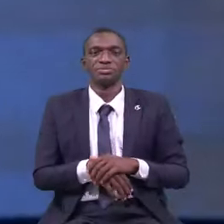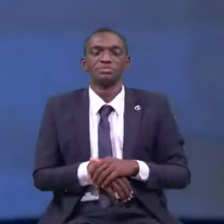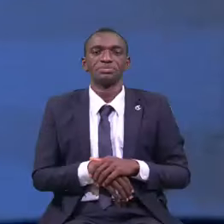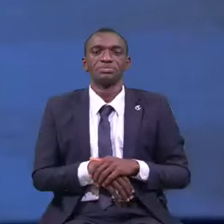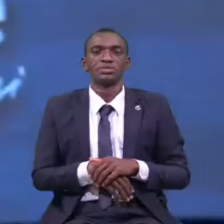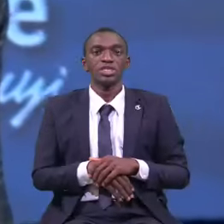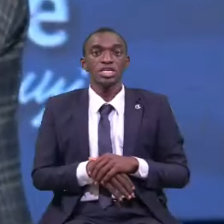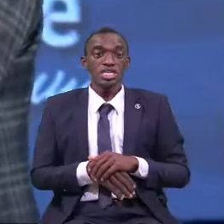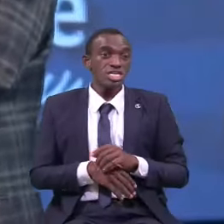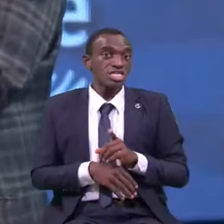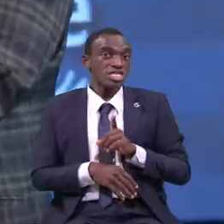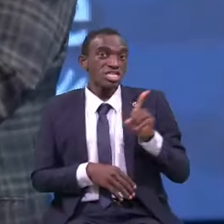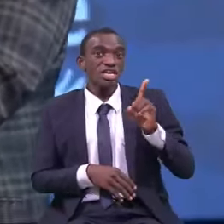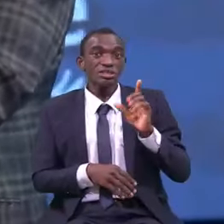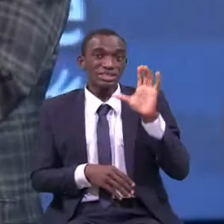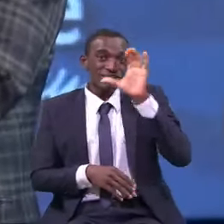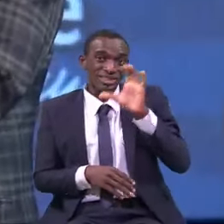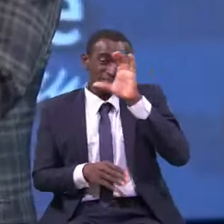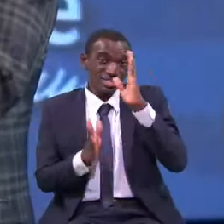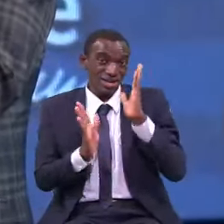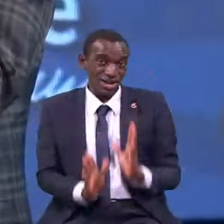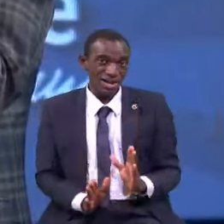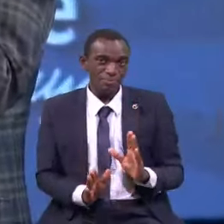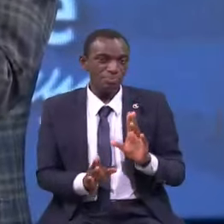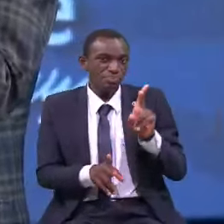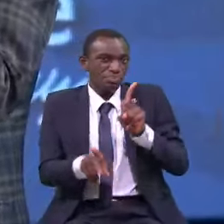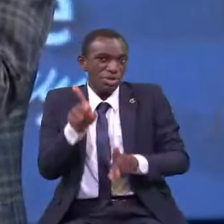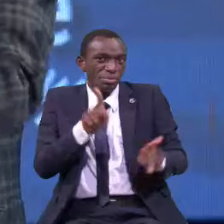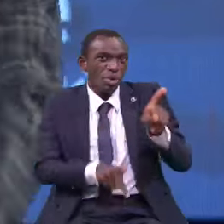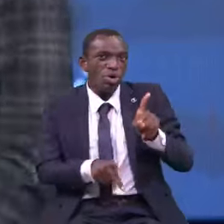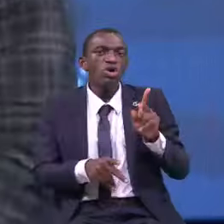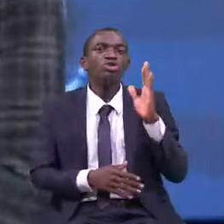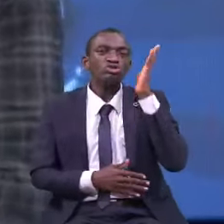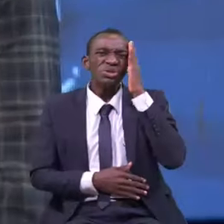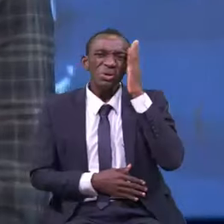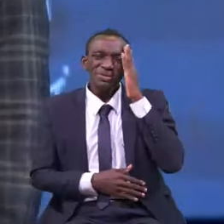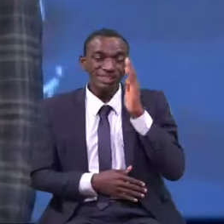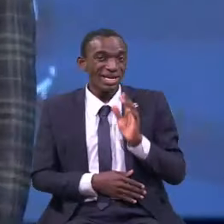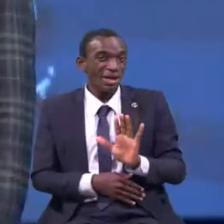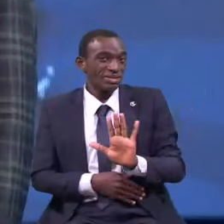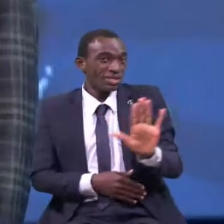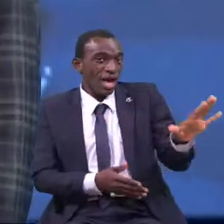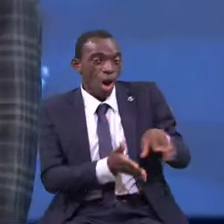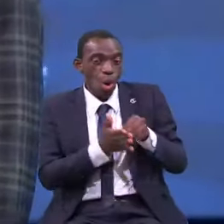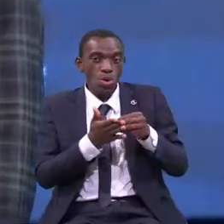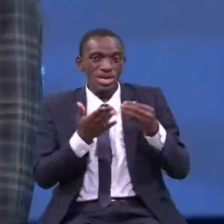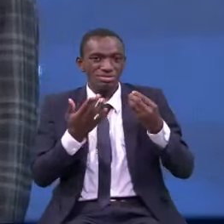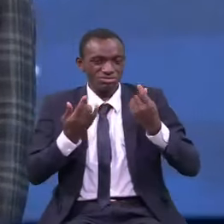They know by personal effort they are incurable.